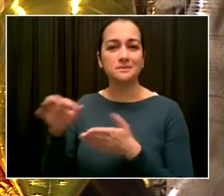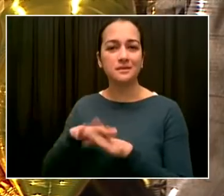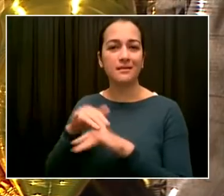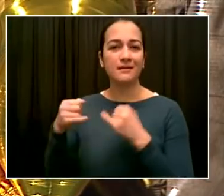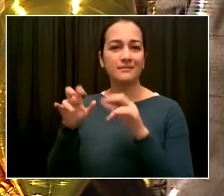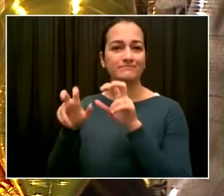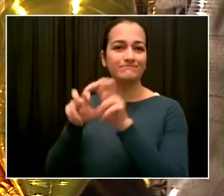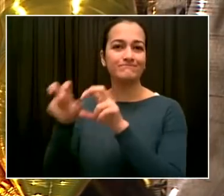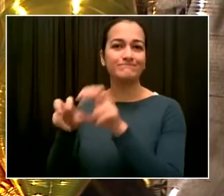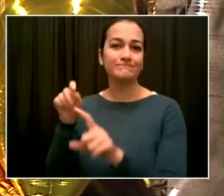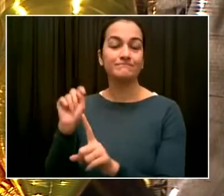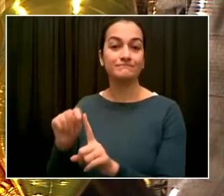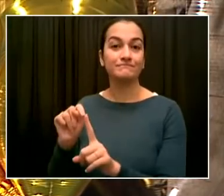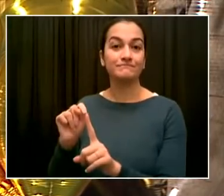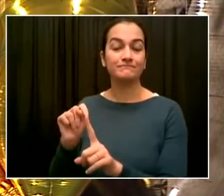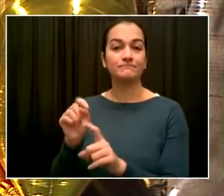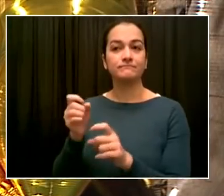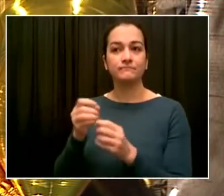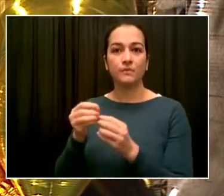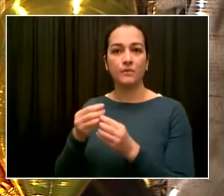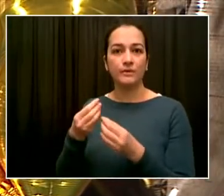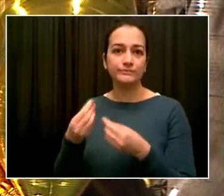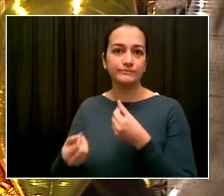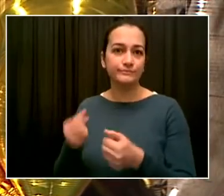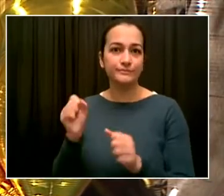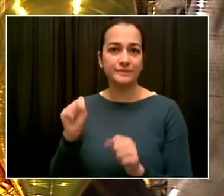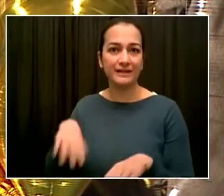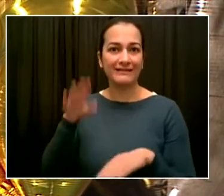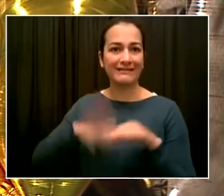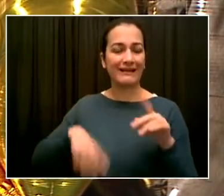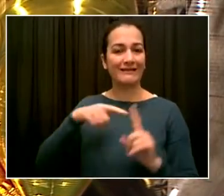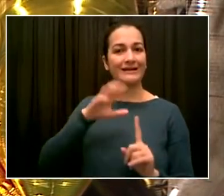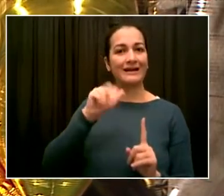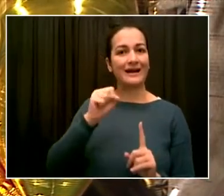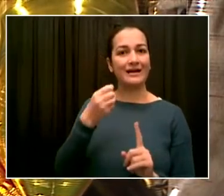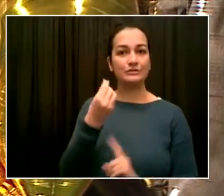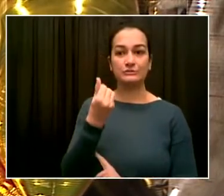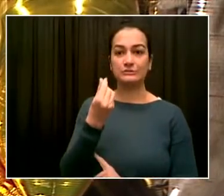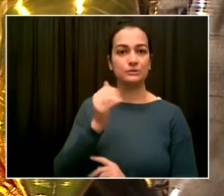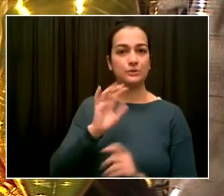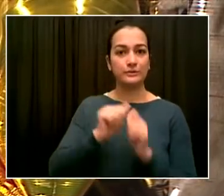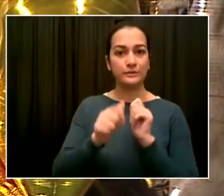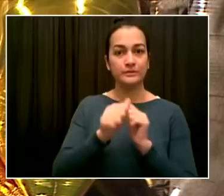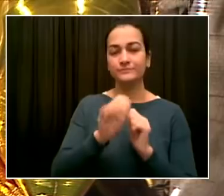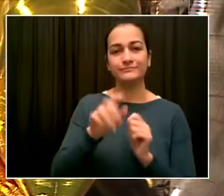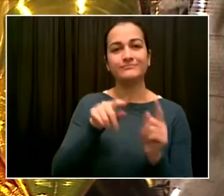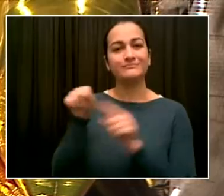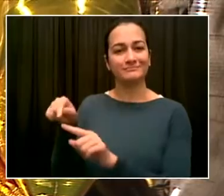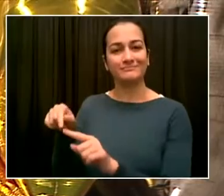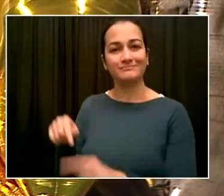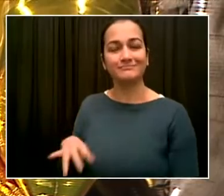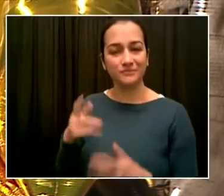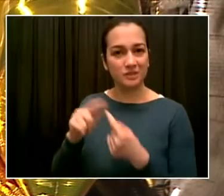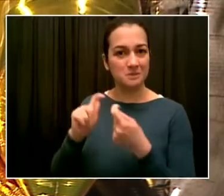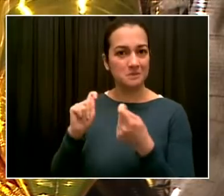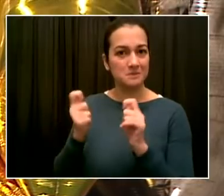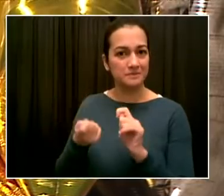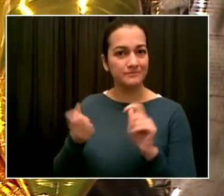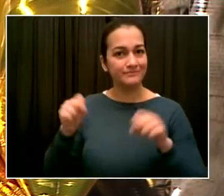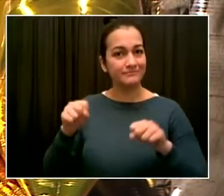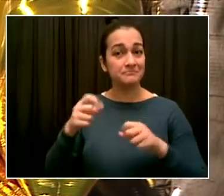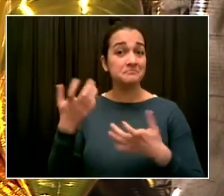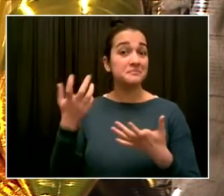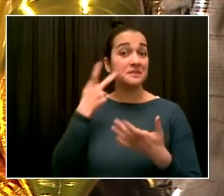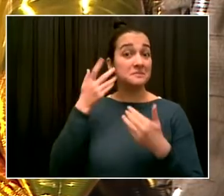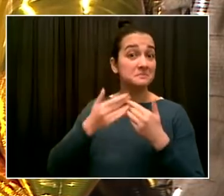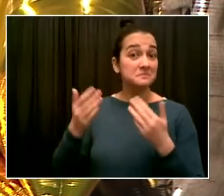sure. But it's here, it exists. How are we going to handle it? What is our role? I think his approach is right to say we better